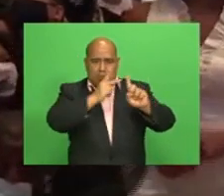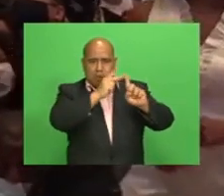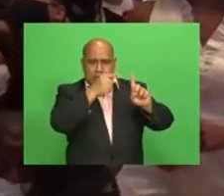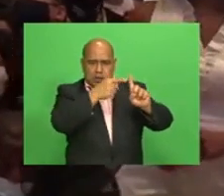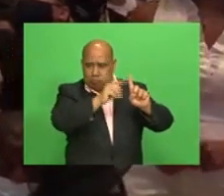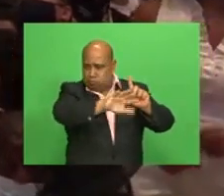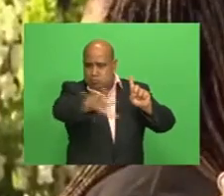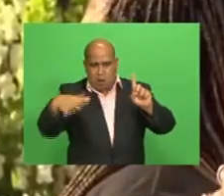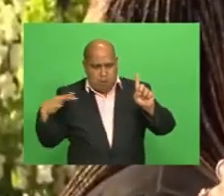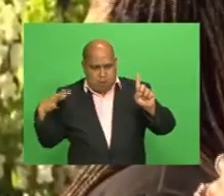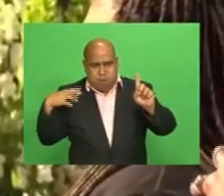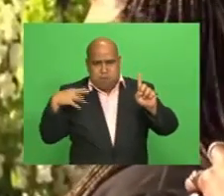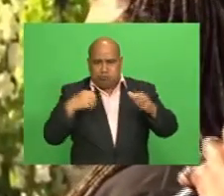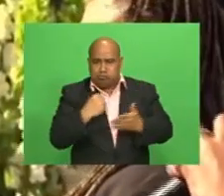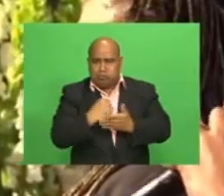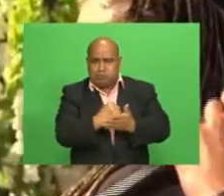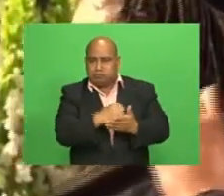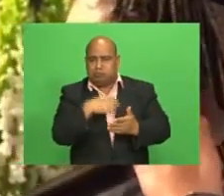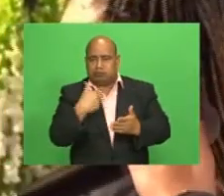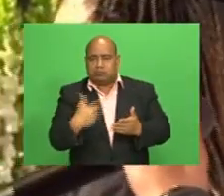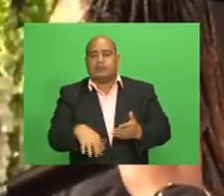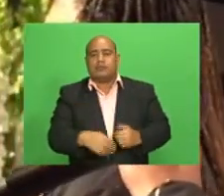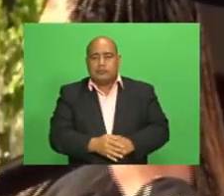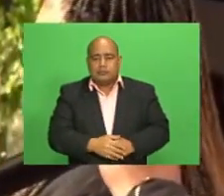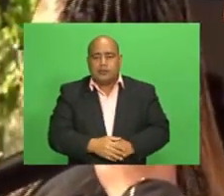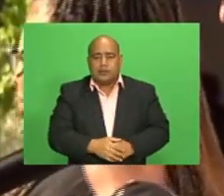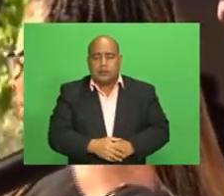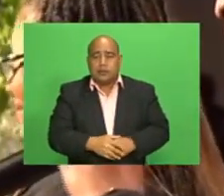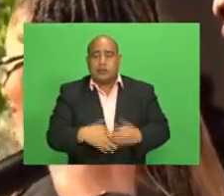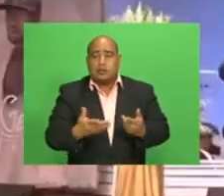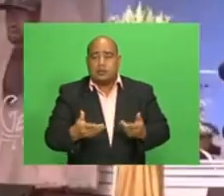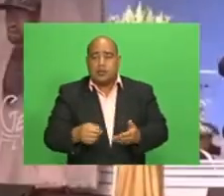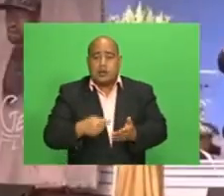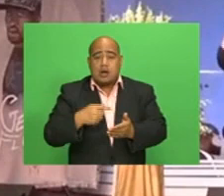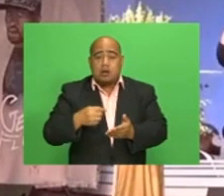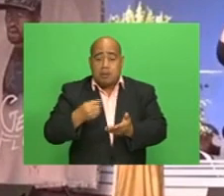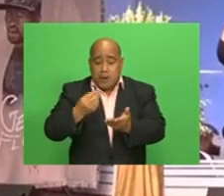by wealthy supporters. Musician Neo paying tribute.